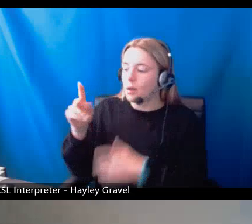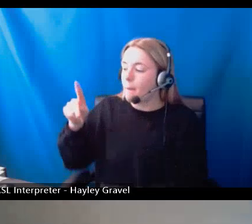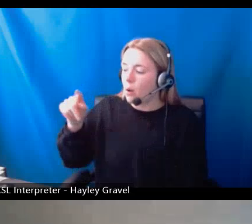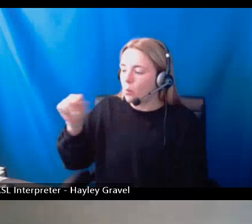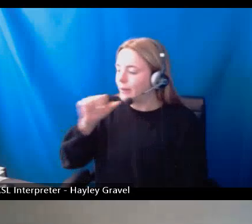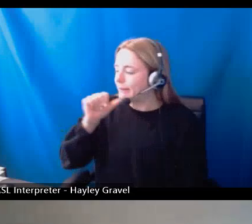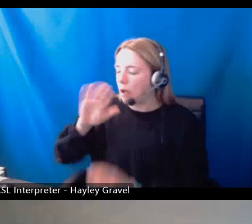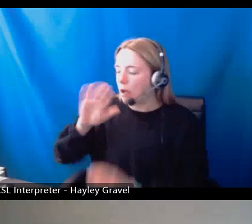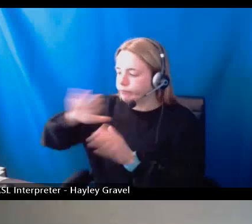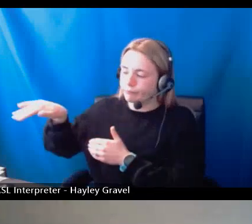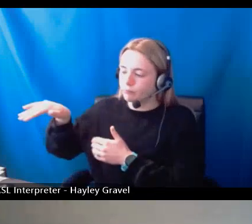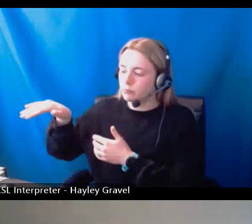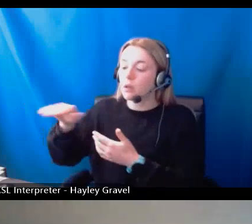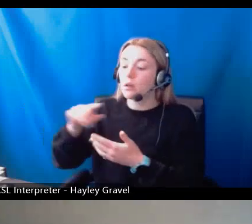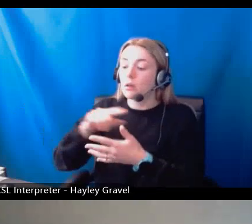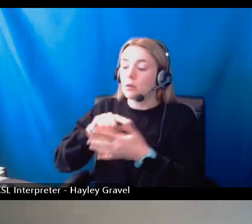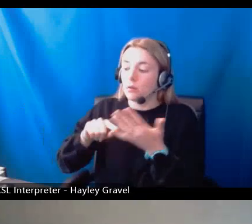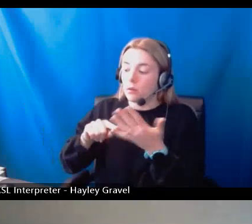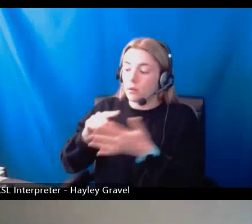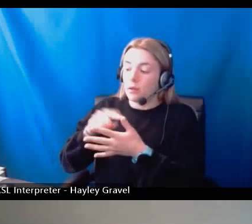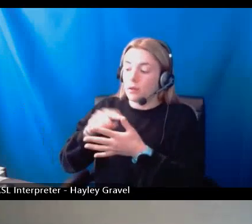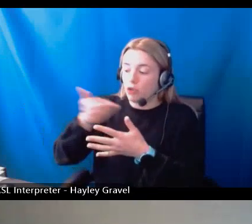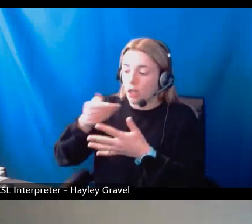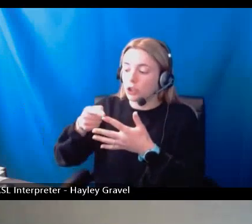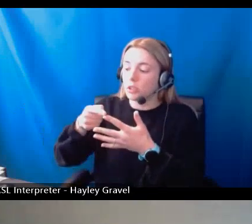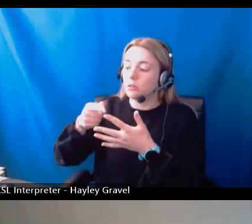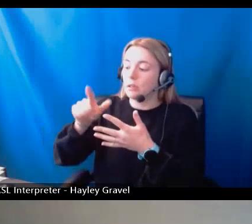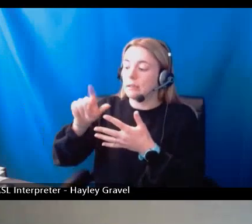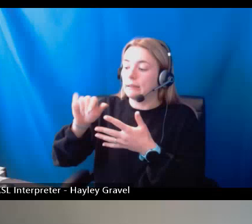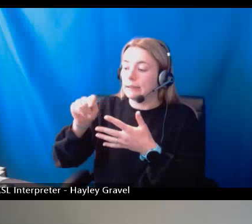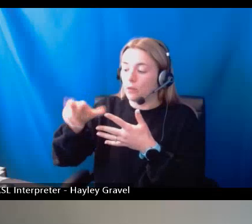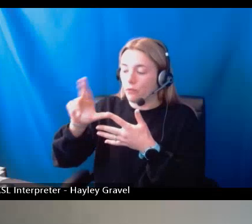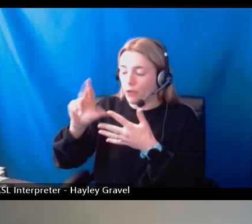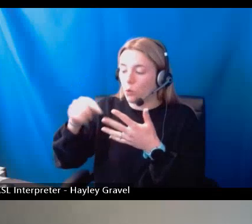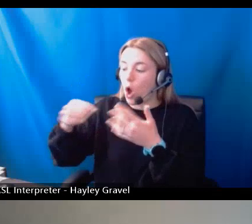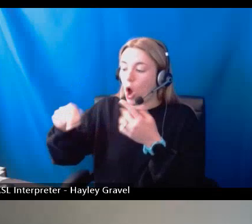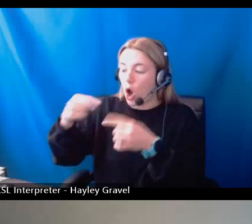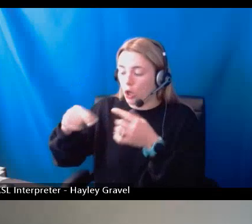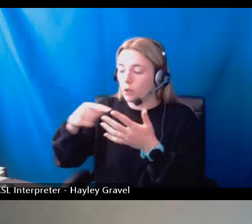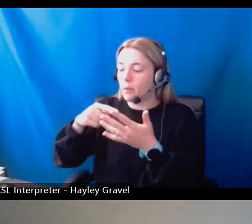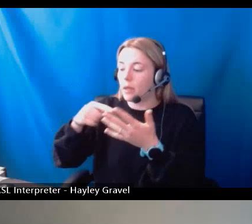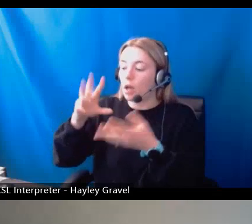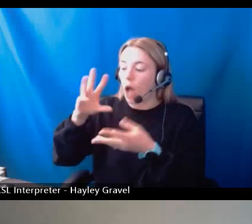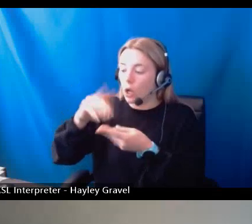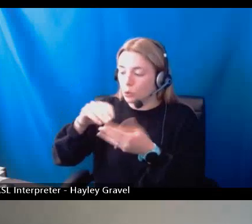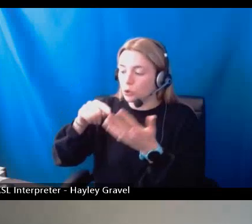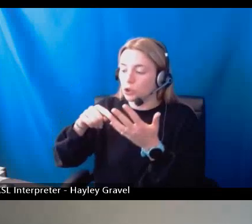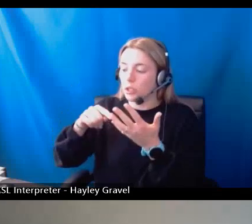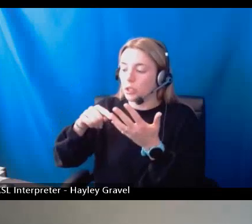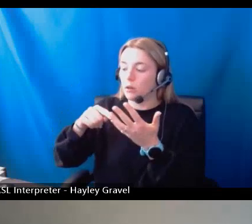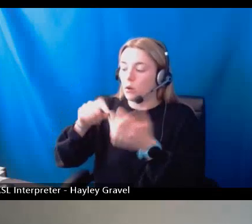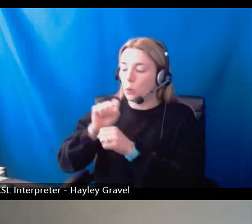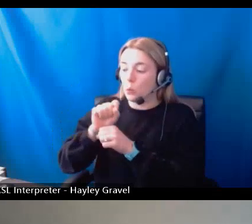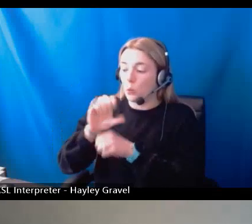count. PowerPoint is a separate activity. Okay, so just the lit review and the final